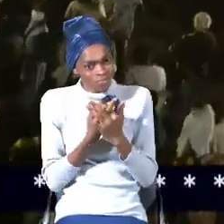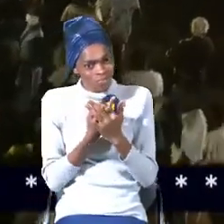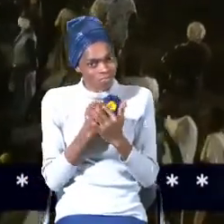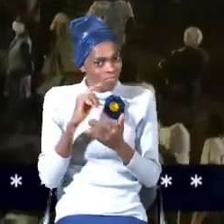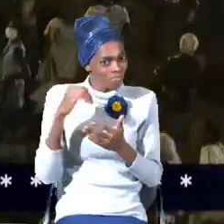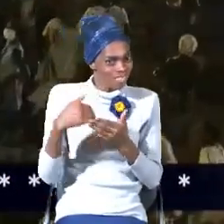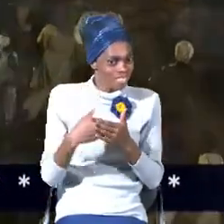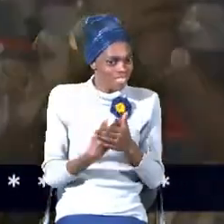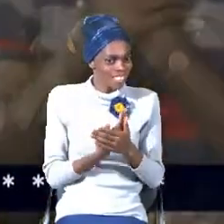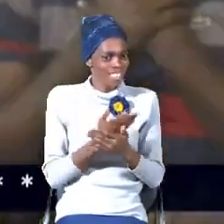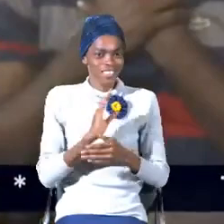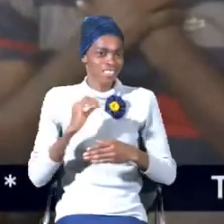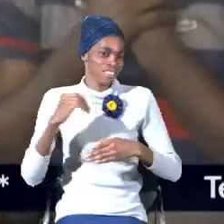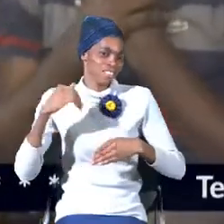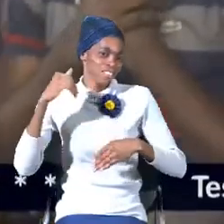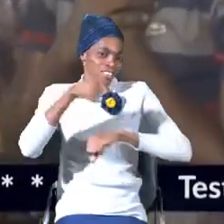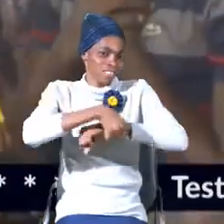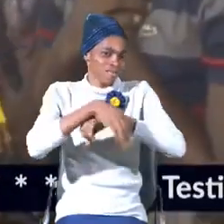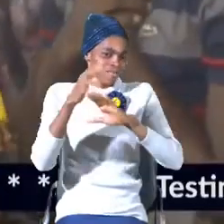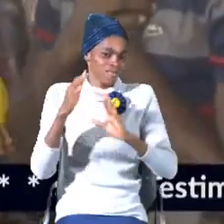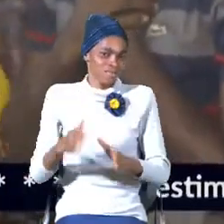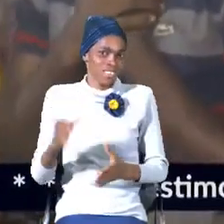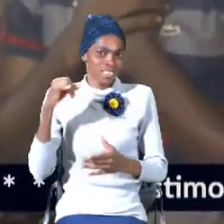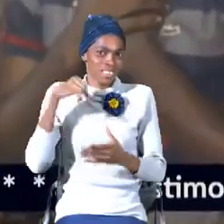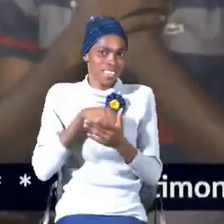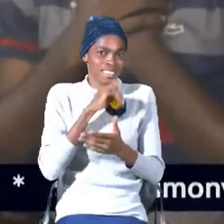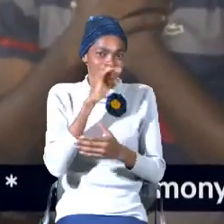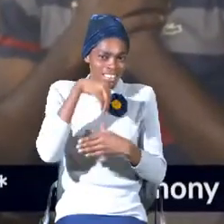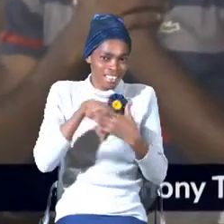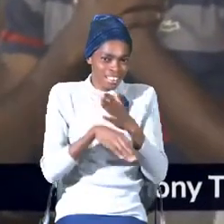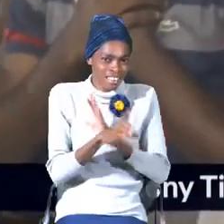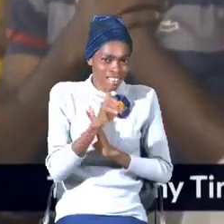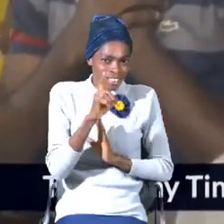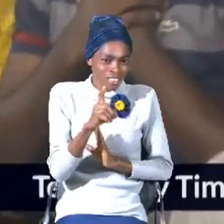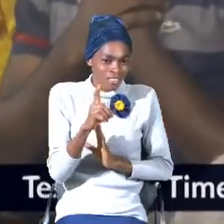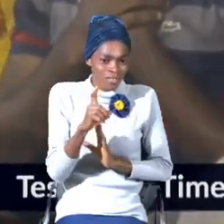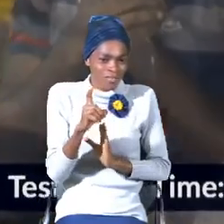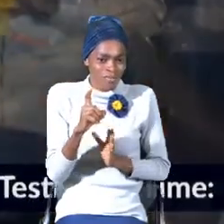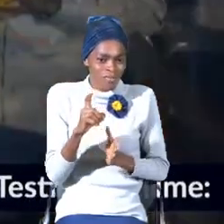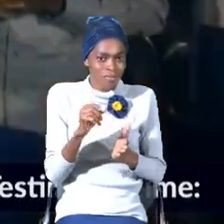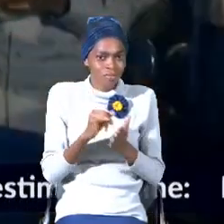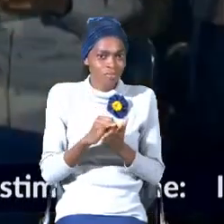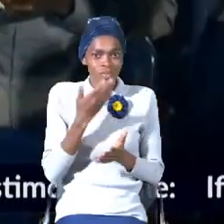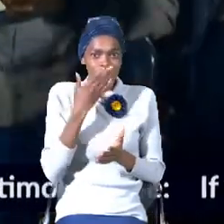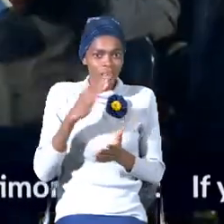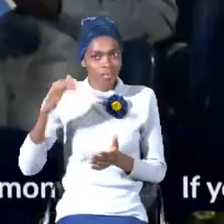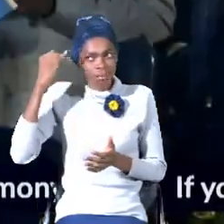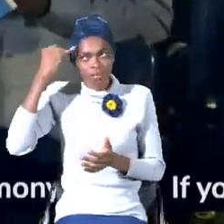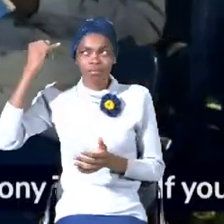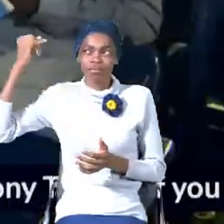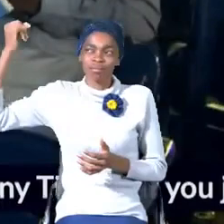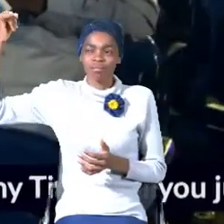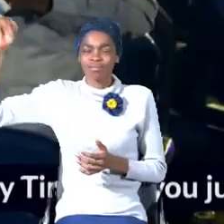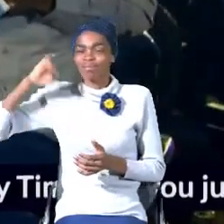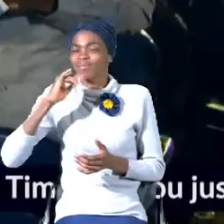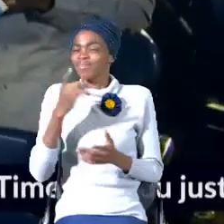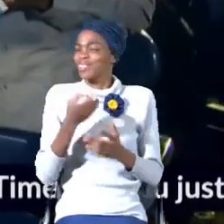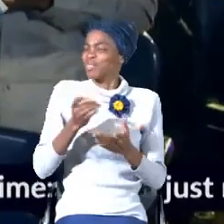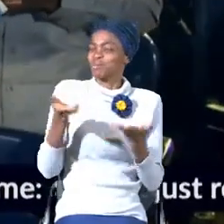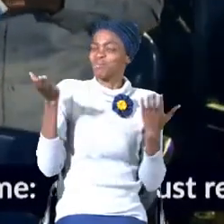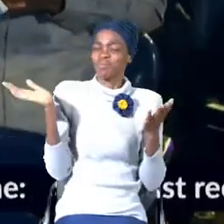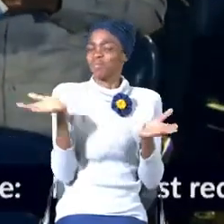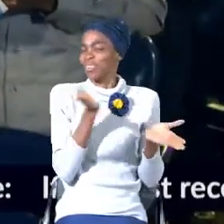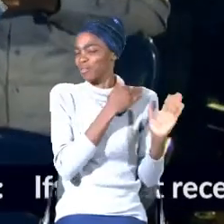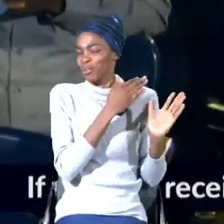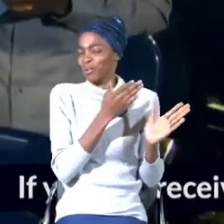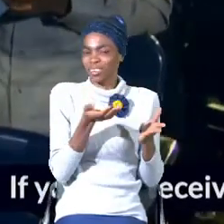new creature. It is in you. Those wrong imaginations have gone. Those wrong visions have gone. A